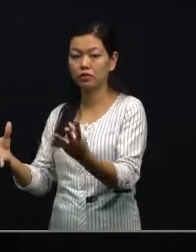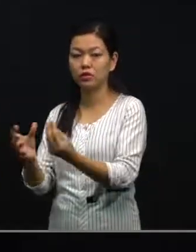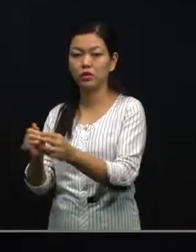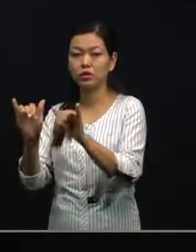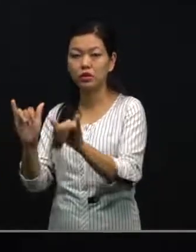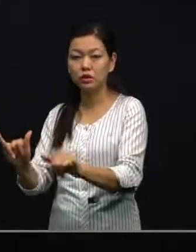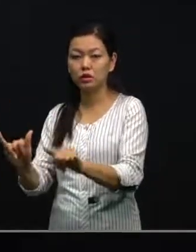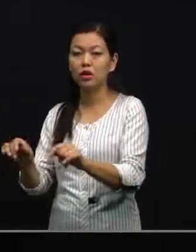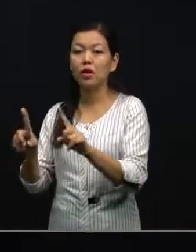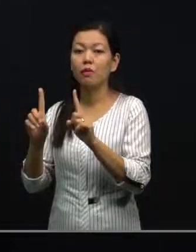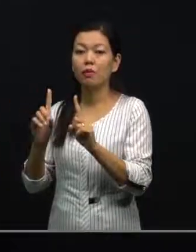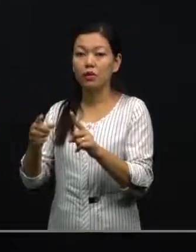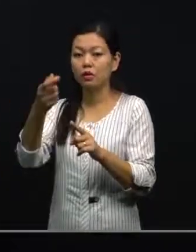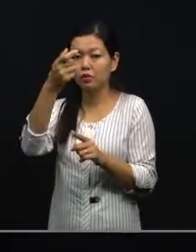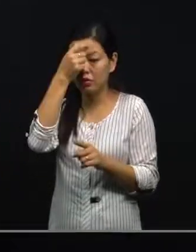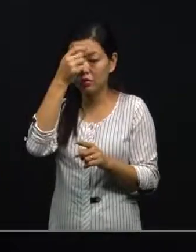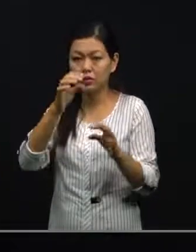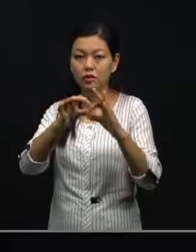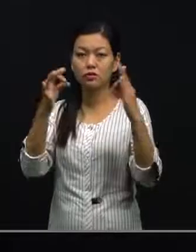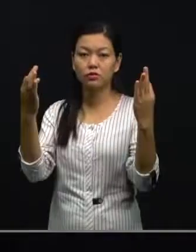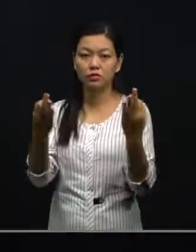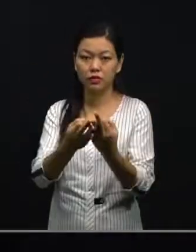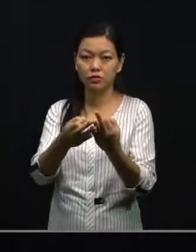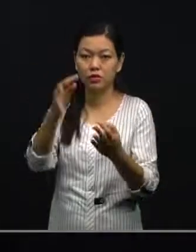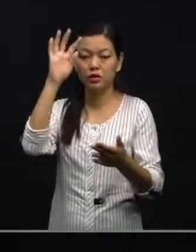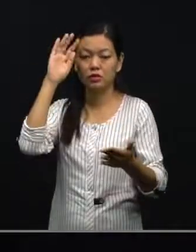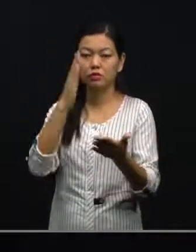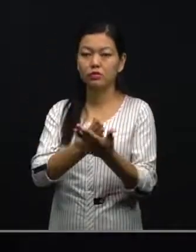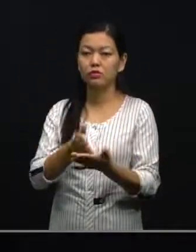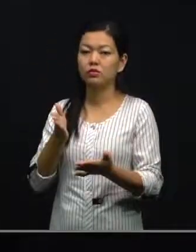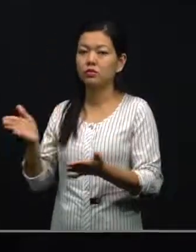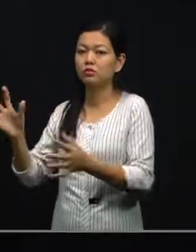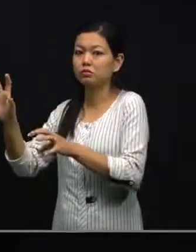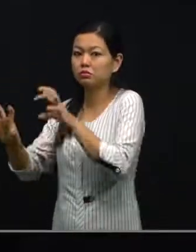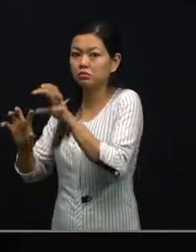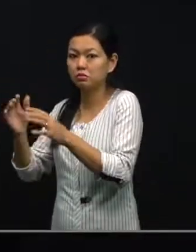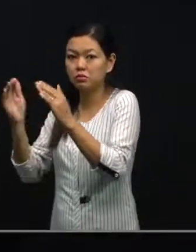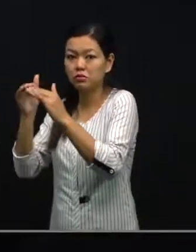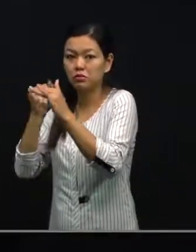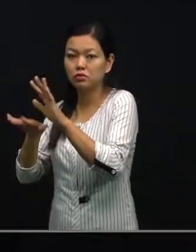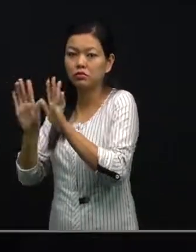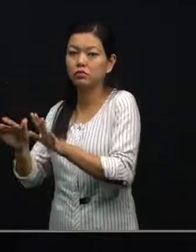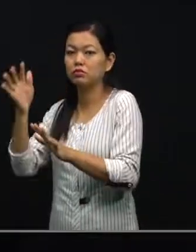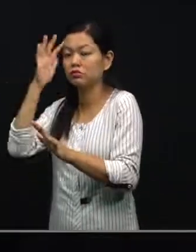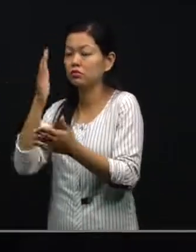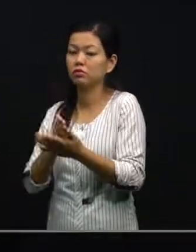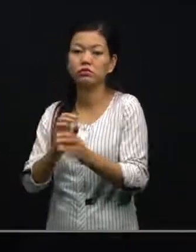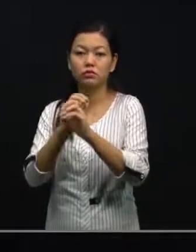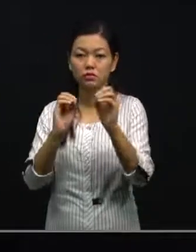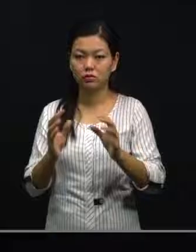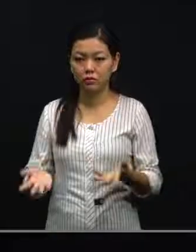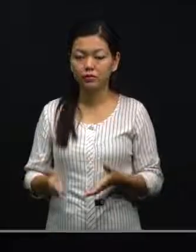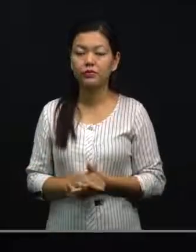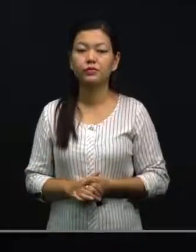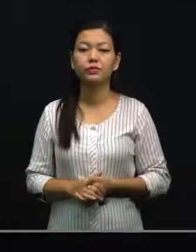of Mrs. Otis, who is also trying to learn about the physical world, which means about the supernatural world later on, in